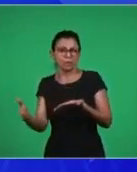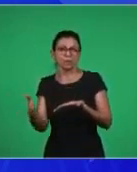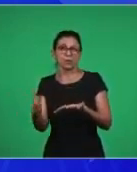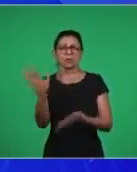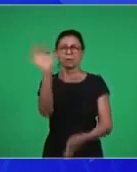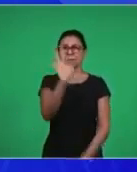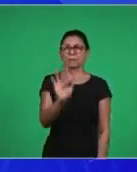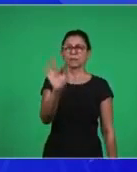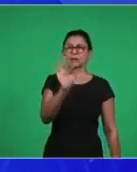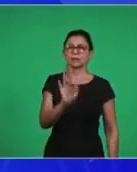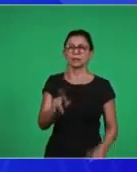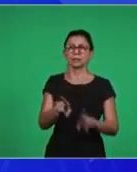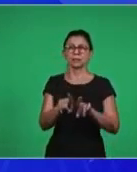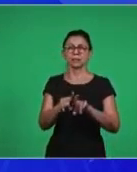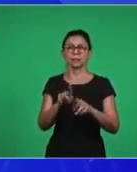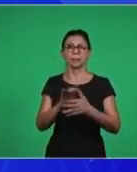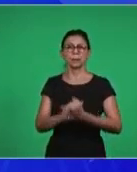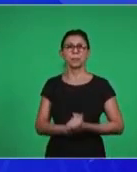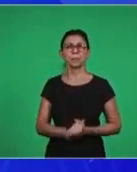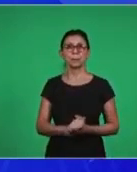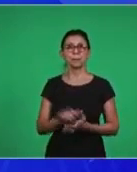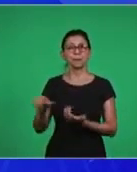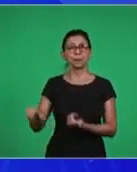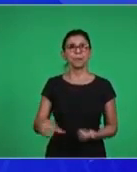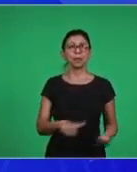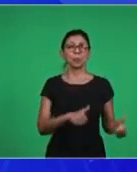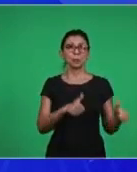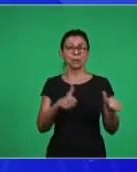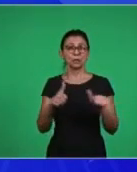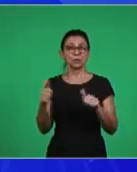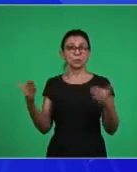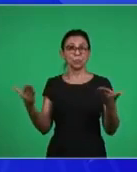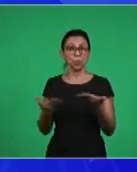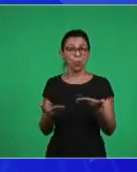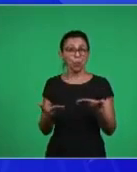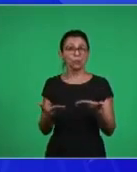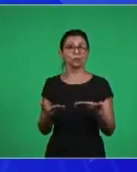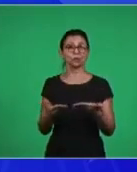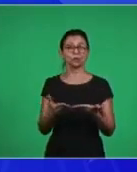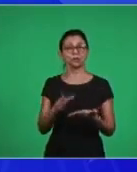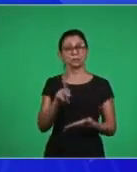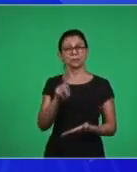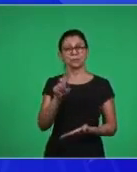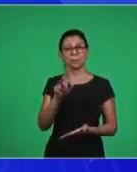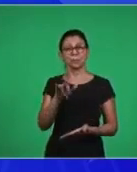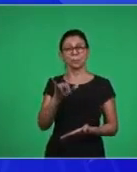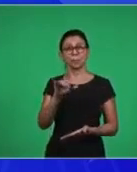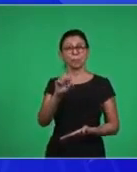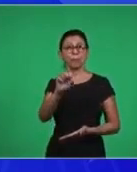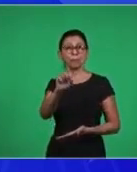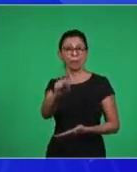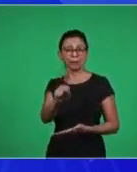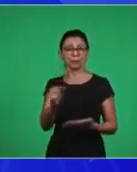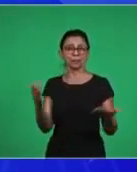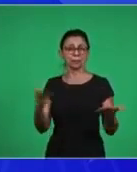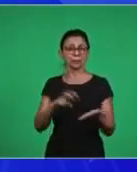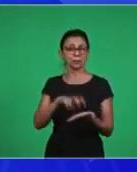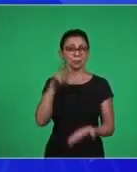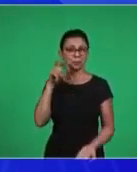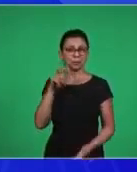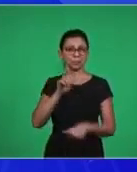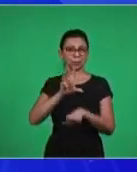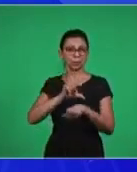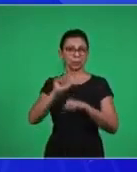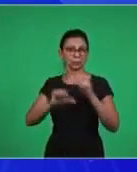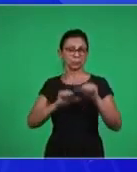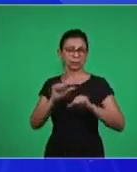with France. And also, there was a baptism in Paris, in France. It was this morning, actually, happened